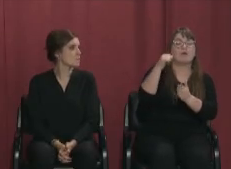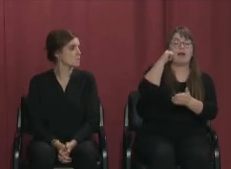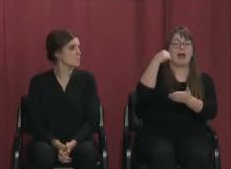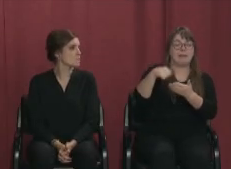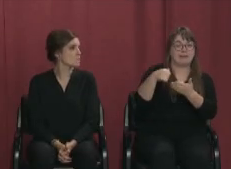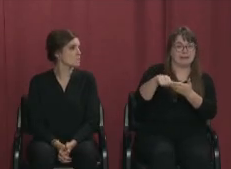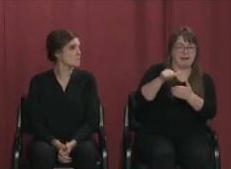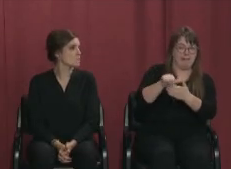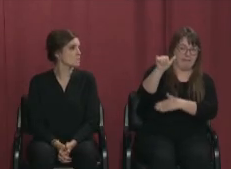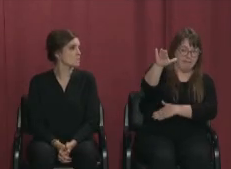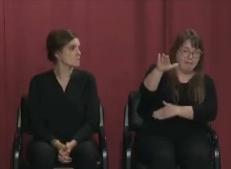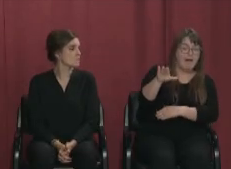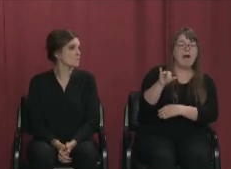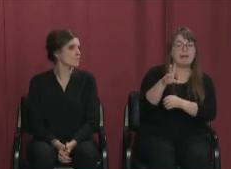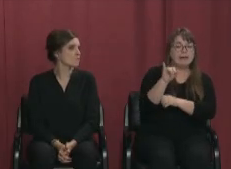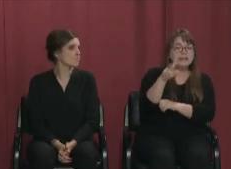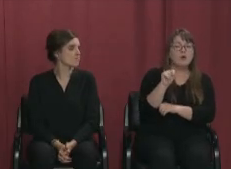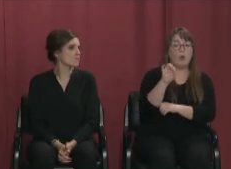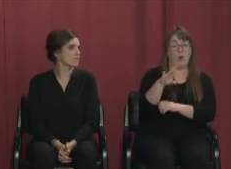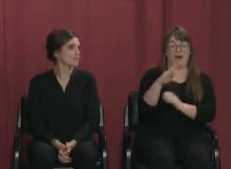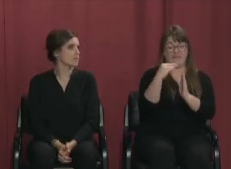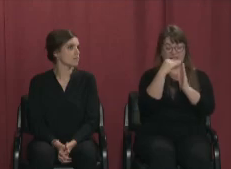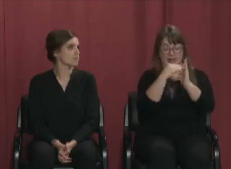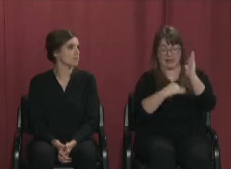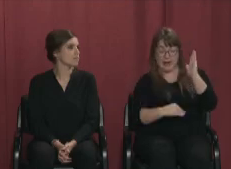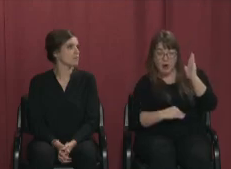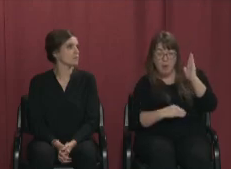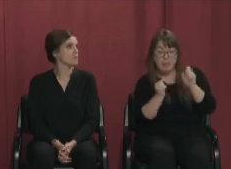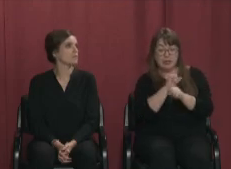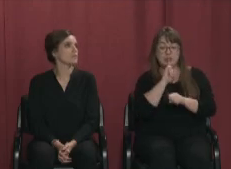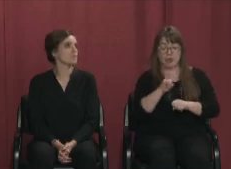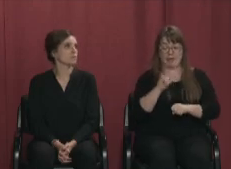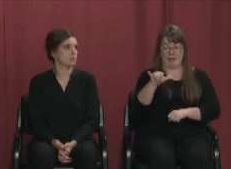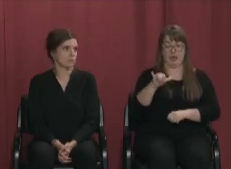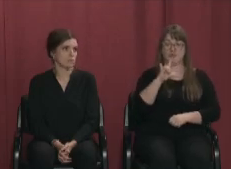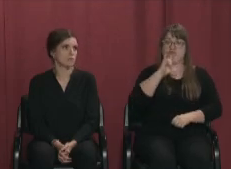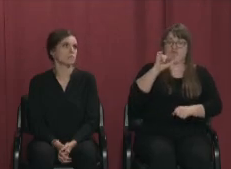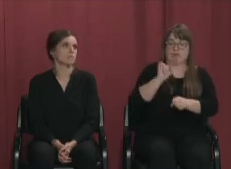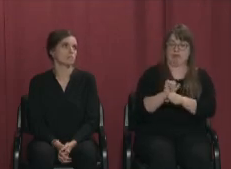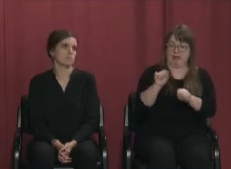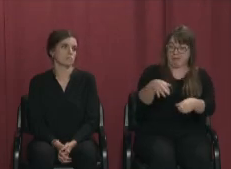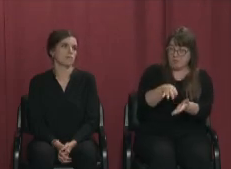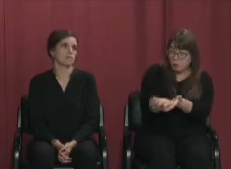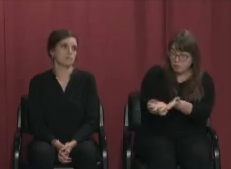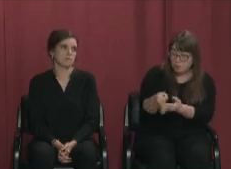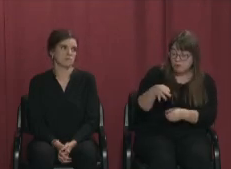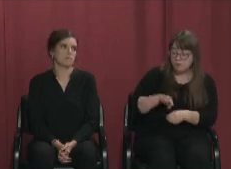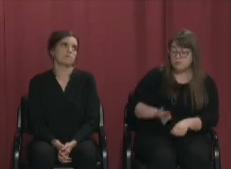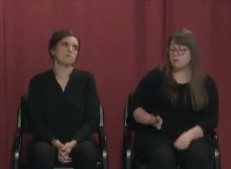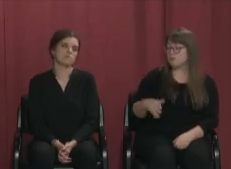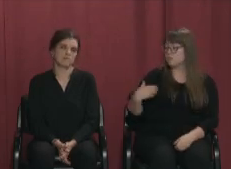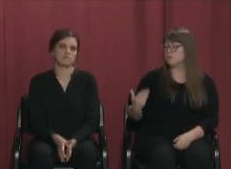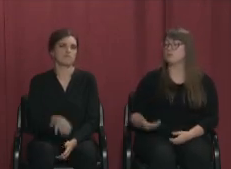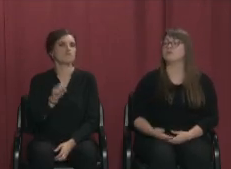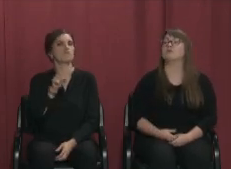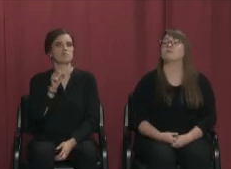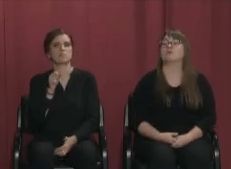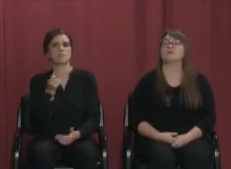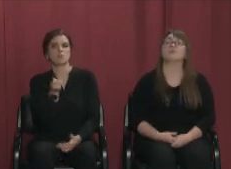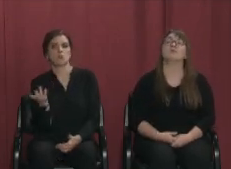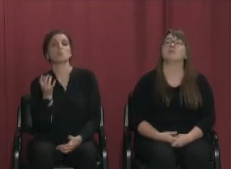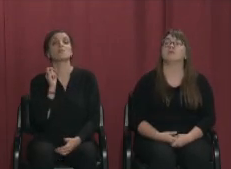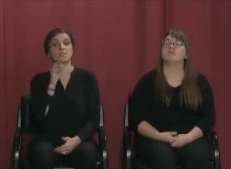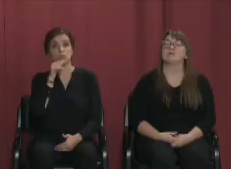in a way that is satisfactory and is considered valid? Sure, there are a couple things, especially if you're doing the mail-in absentee